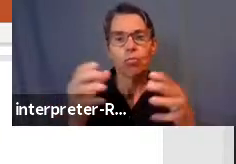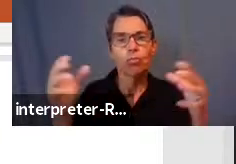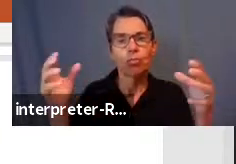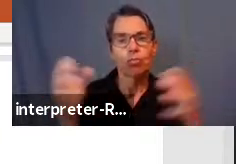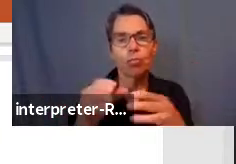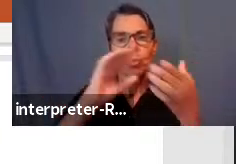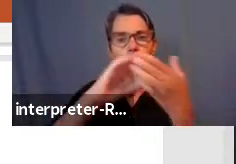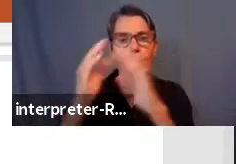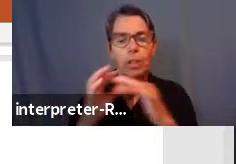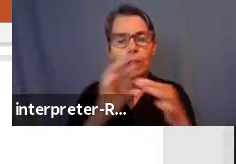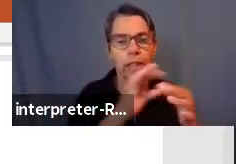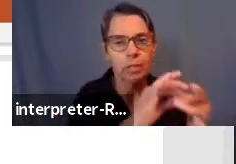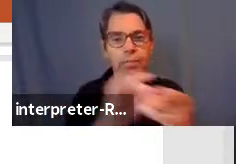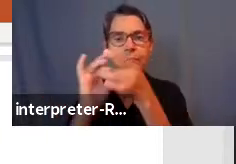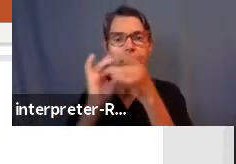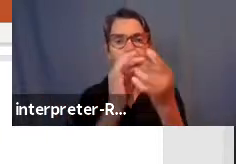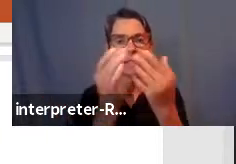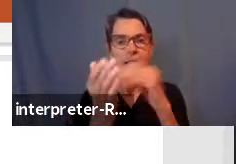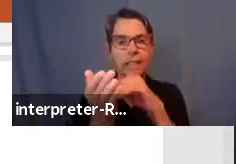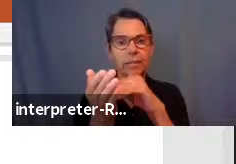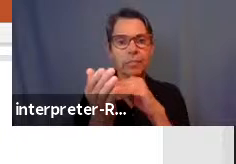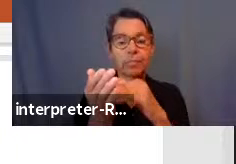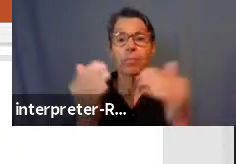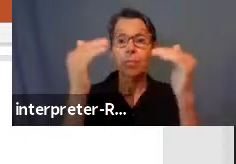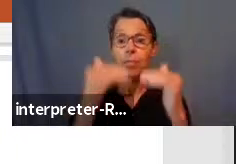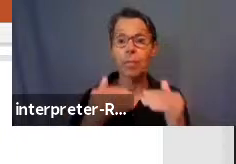where they need to be. Next slide, ma'am.